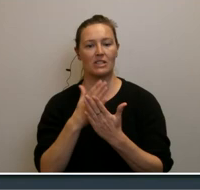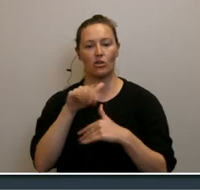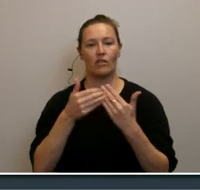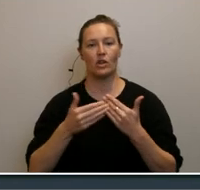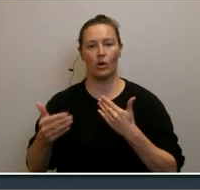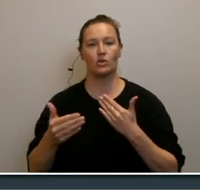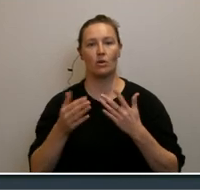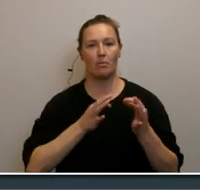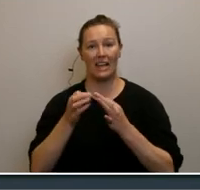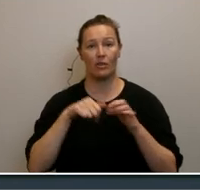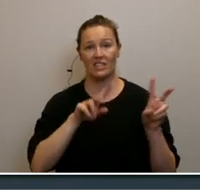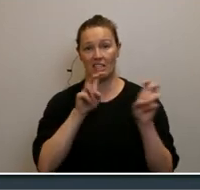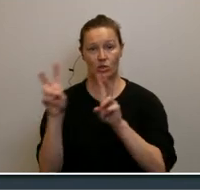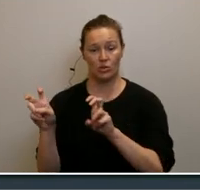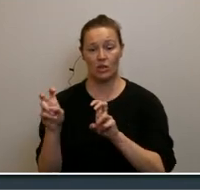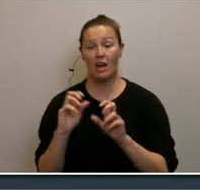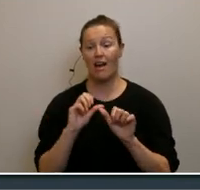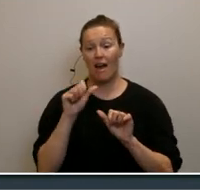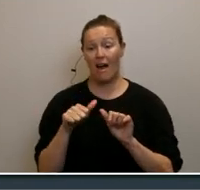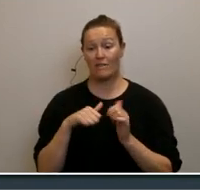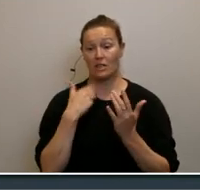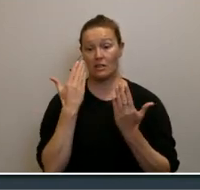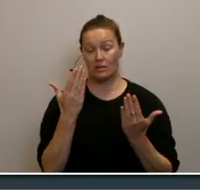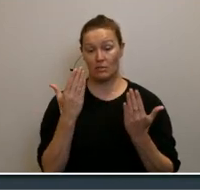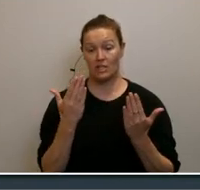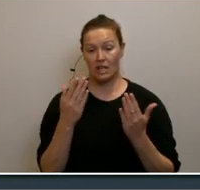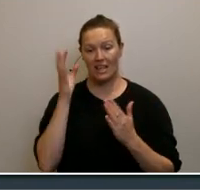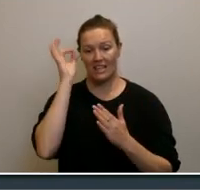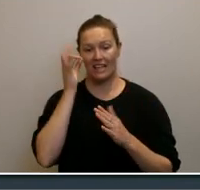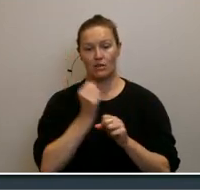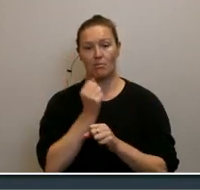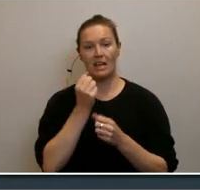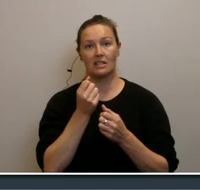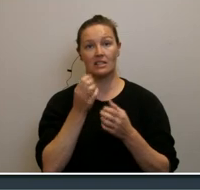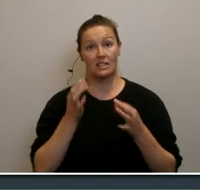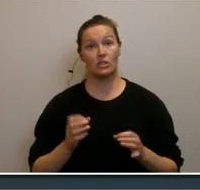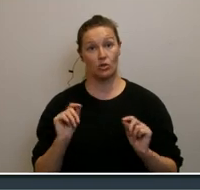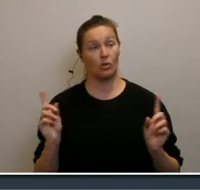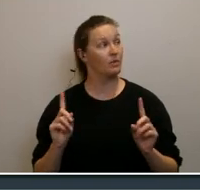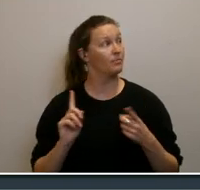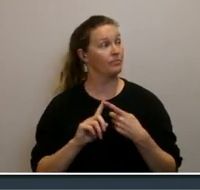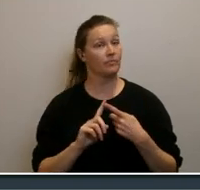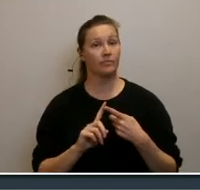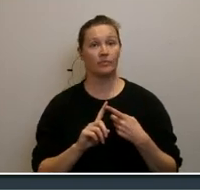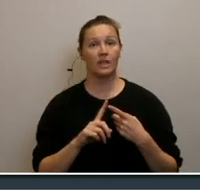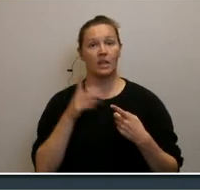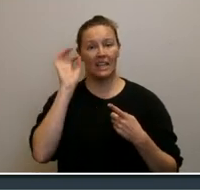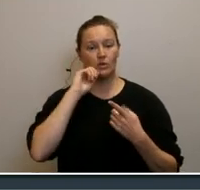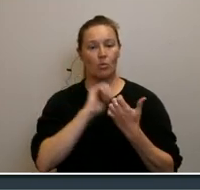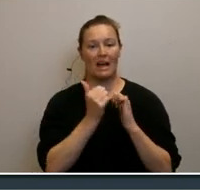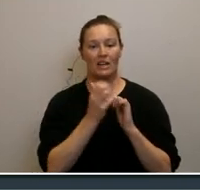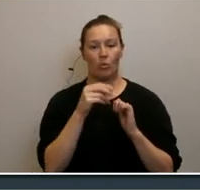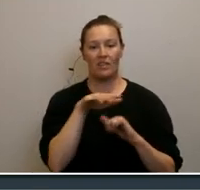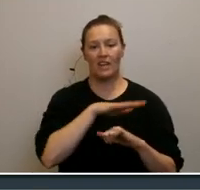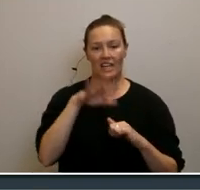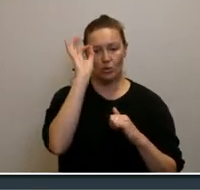issue. Following our submission in 2020, the Council made the following resolution. Council will partner with National